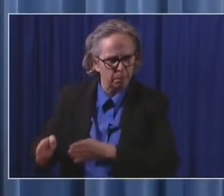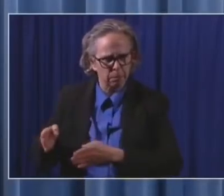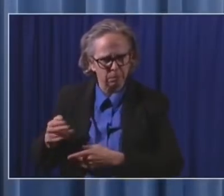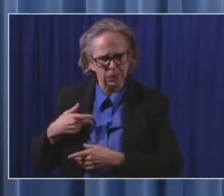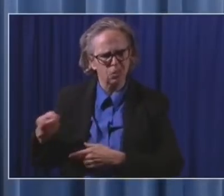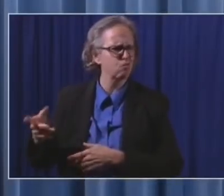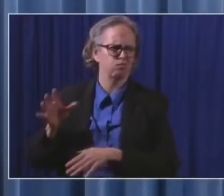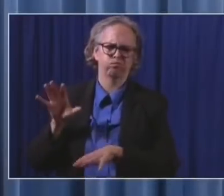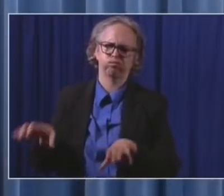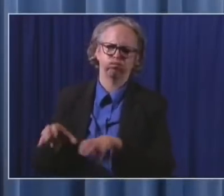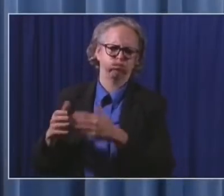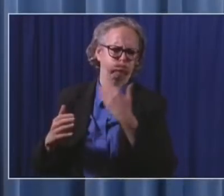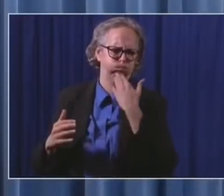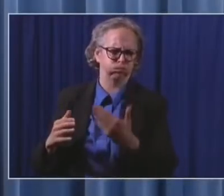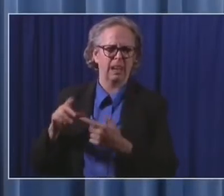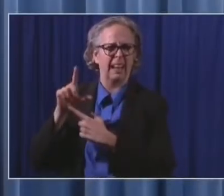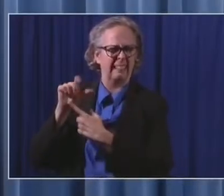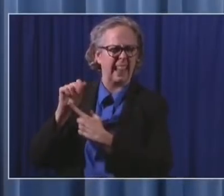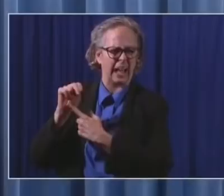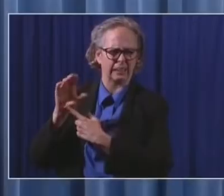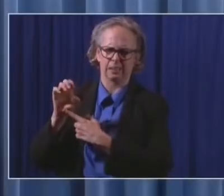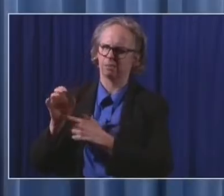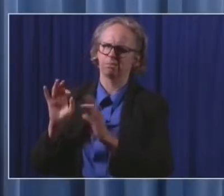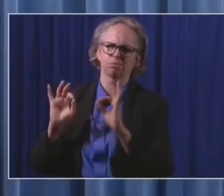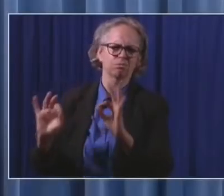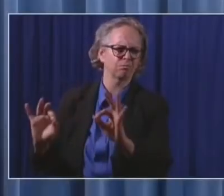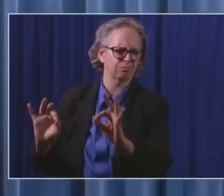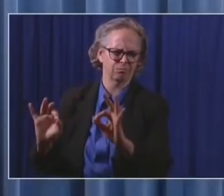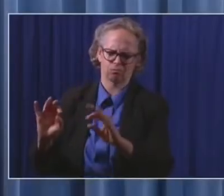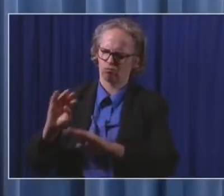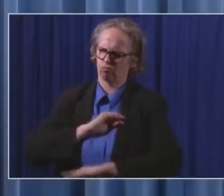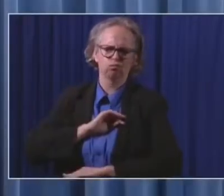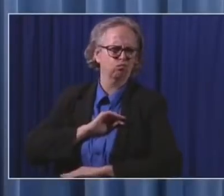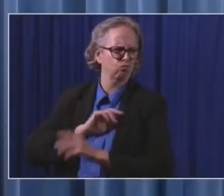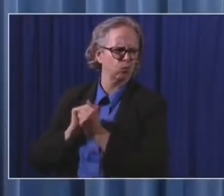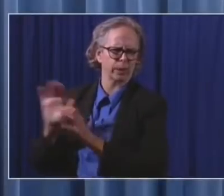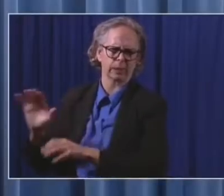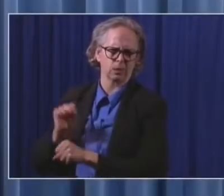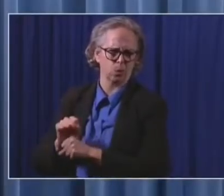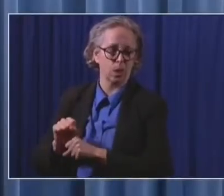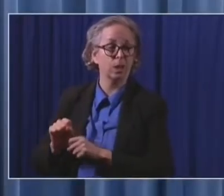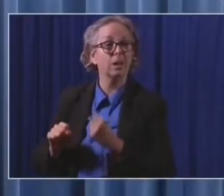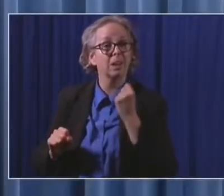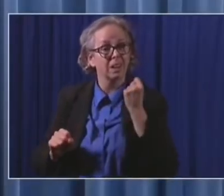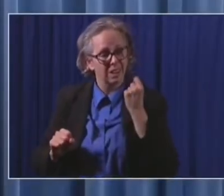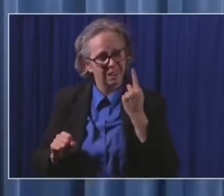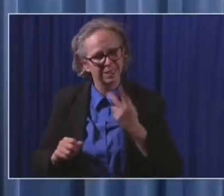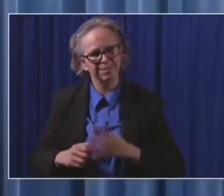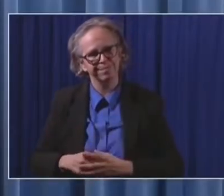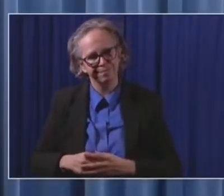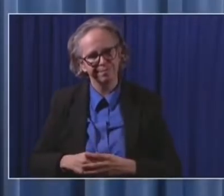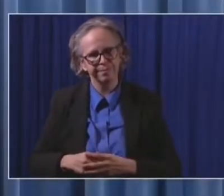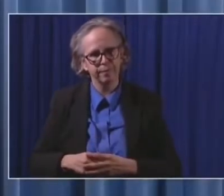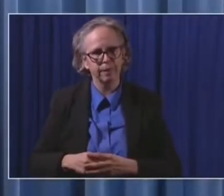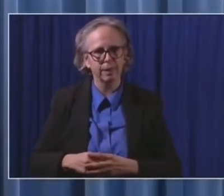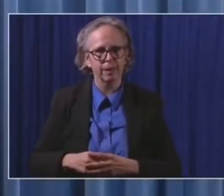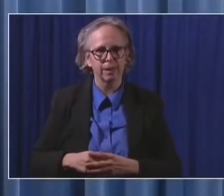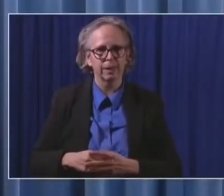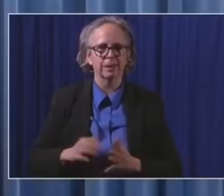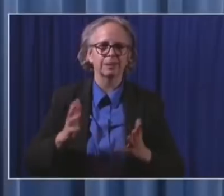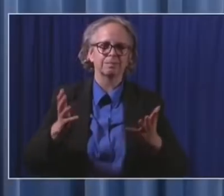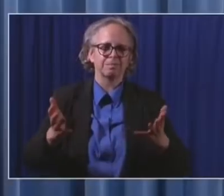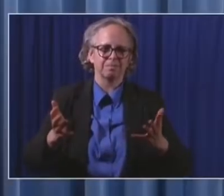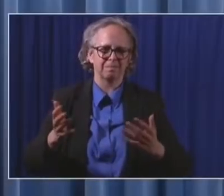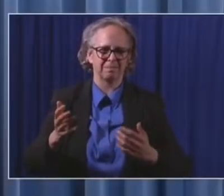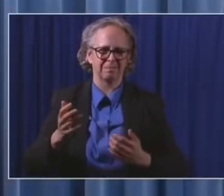I think I was, I don't know how many times over the weekend I talked with him, so he's doing a fabulous job. Lance is doing just